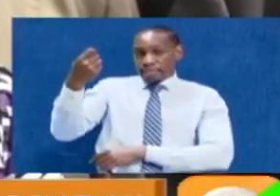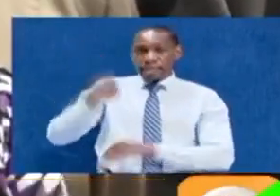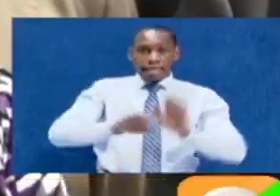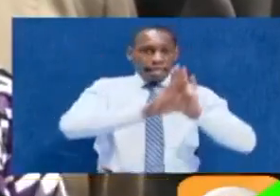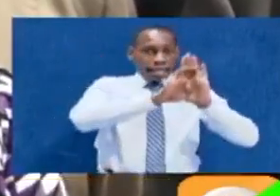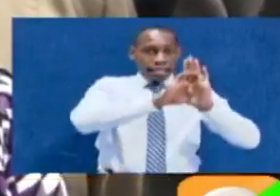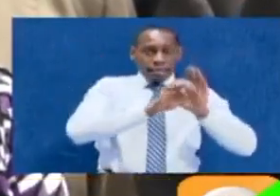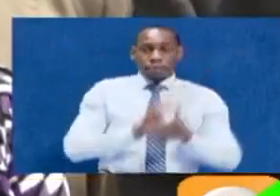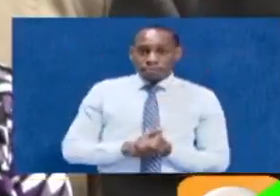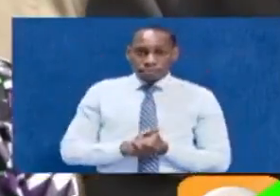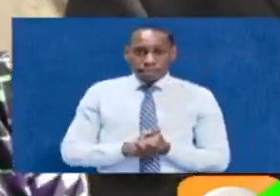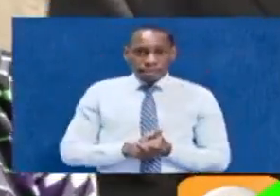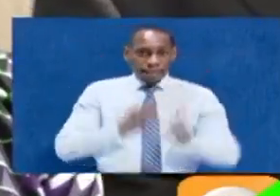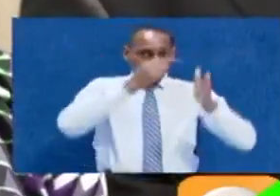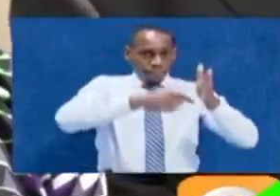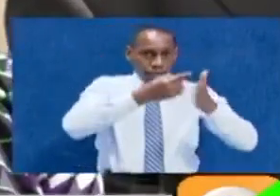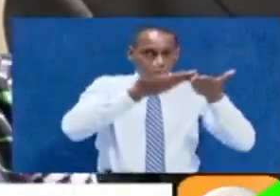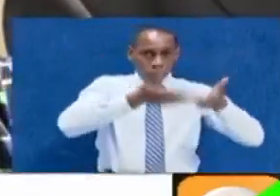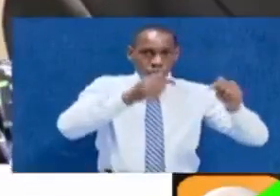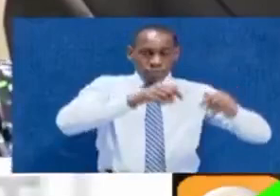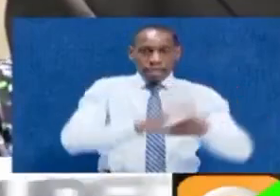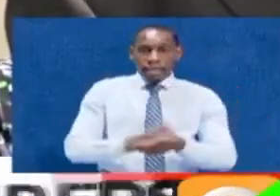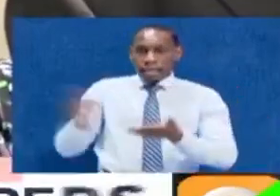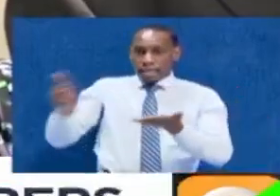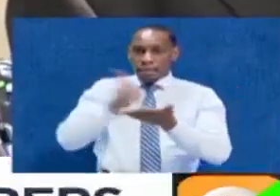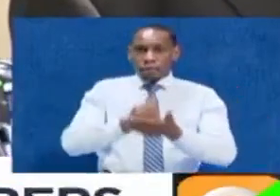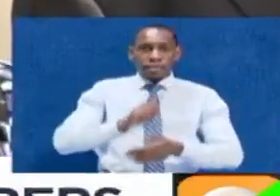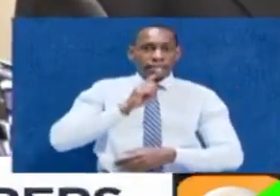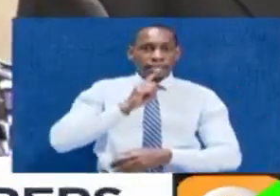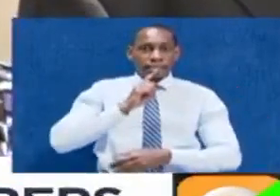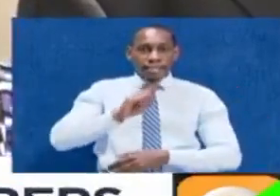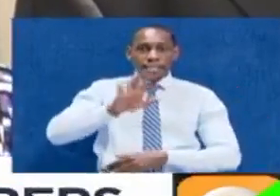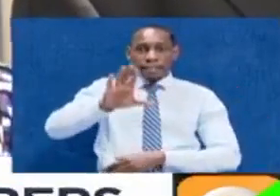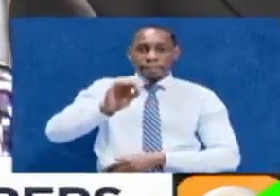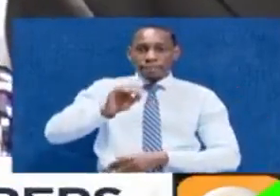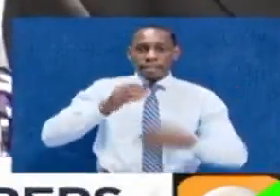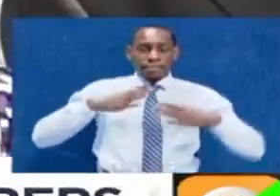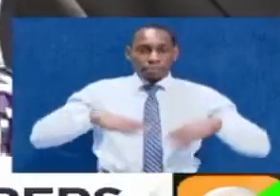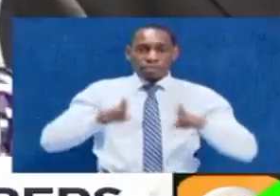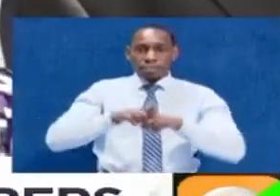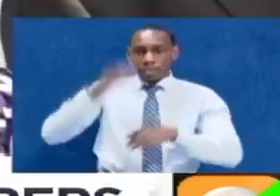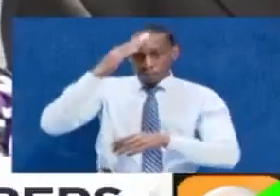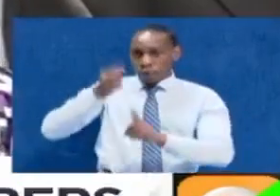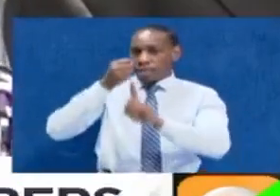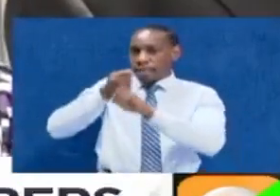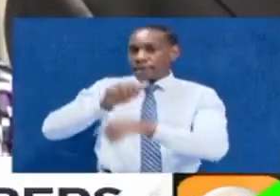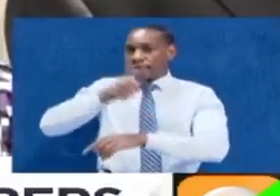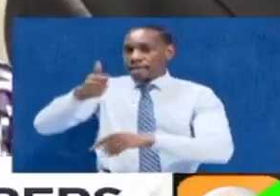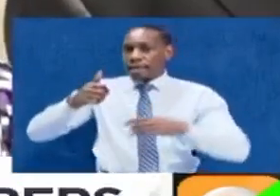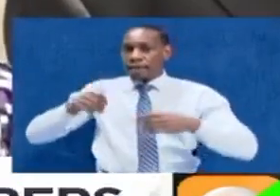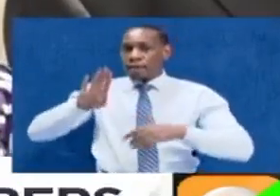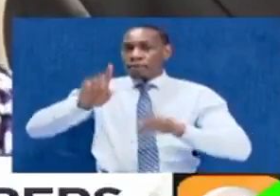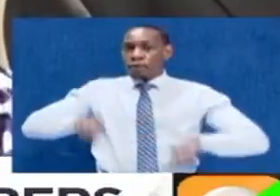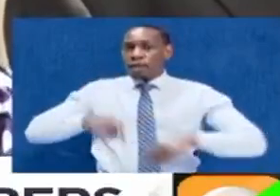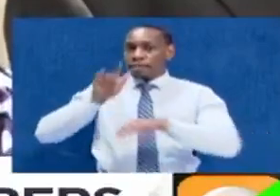for example, in the facility we are in today at Shona, they employ 650 people. And we all know the multiplier effect that four other lives are